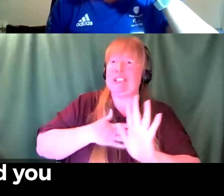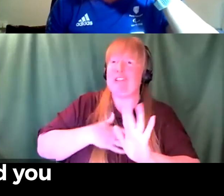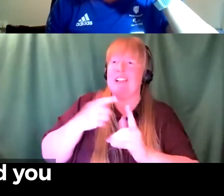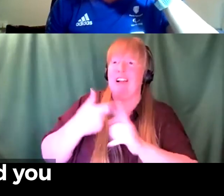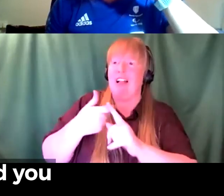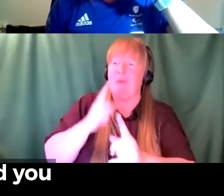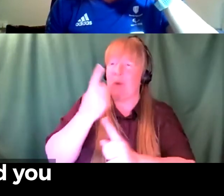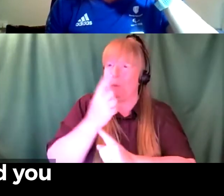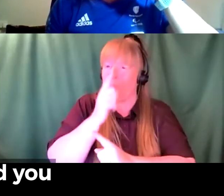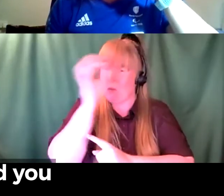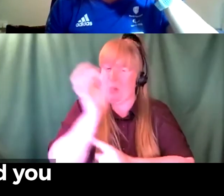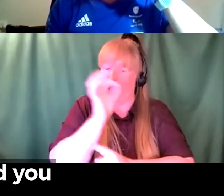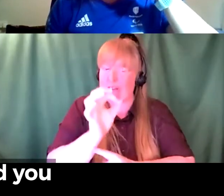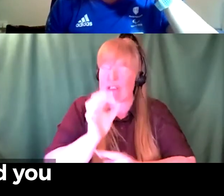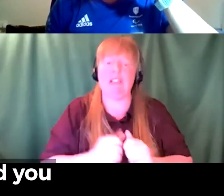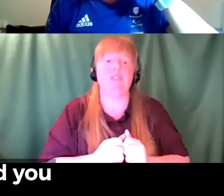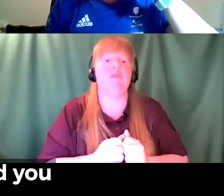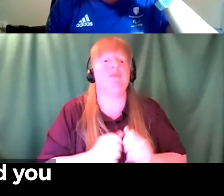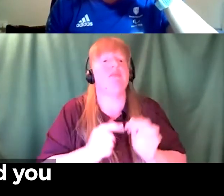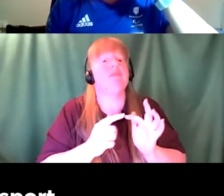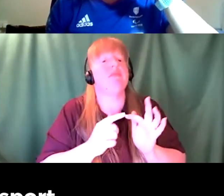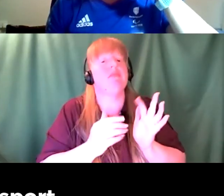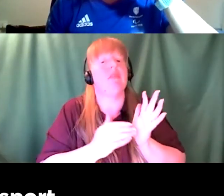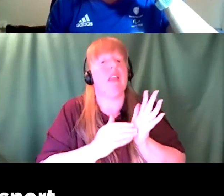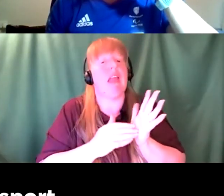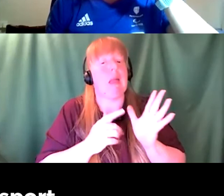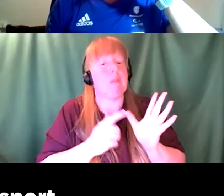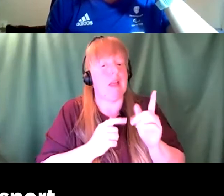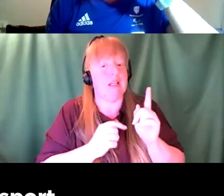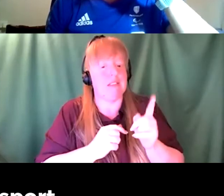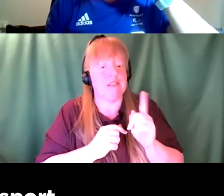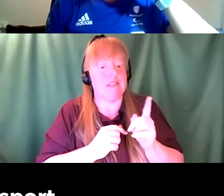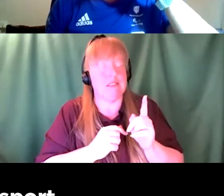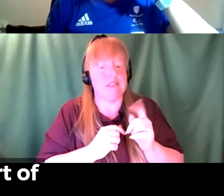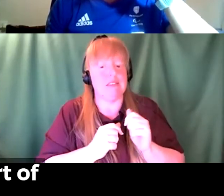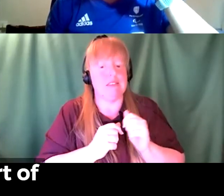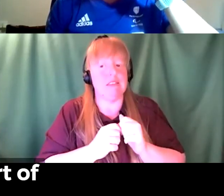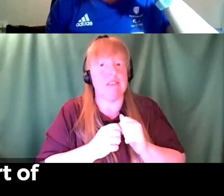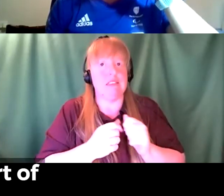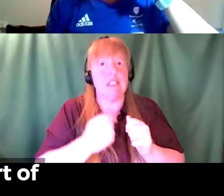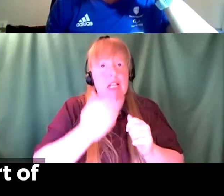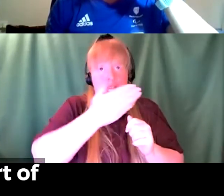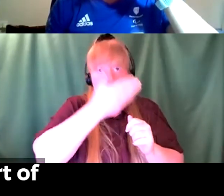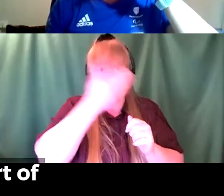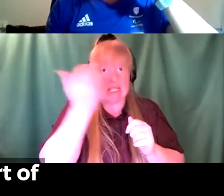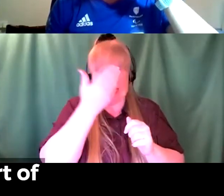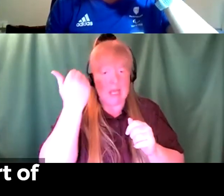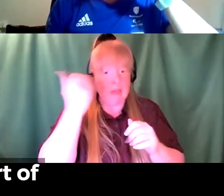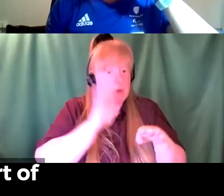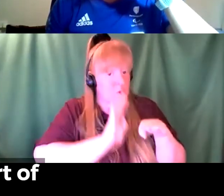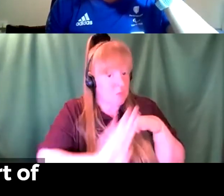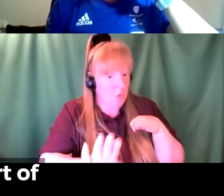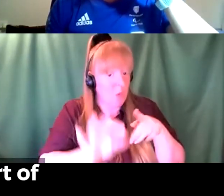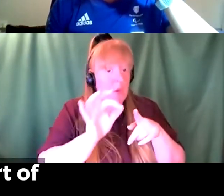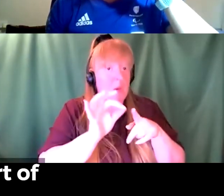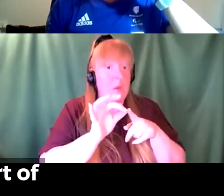want to ask, how would you transfer the skills from maybe like a summer sport, like a paracanoeing, to a sort